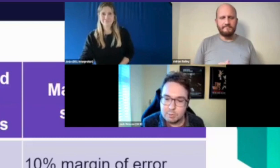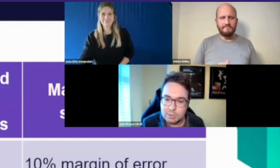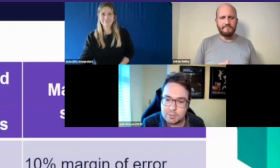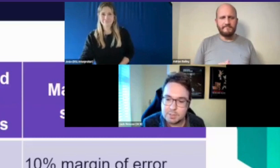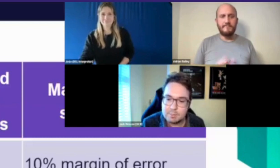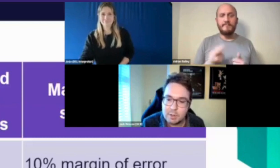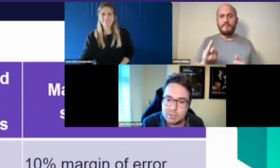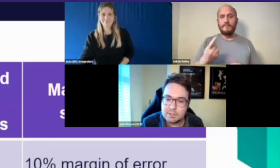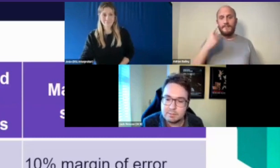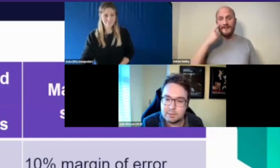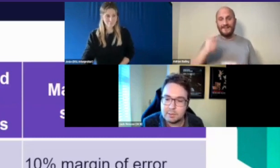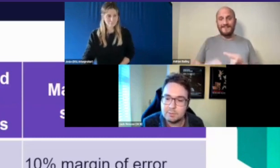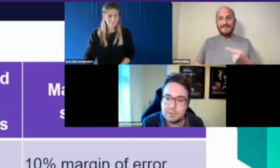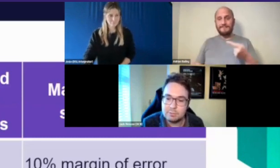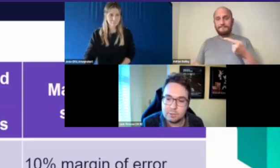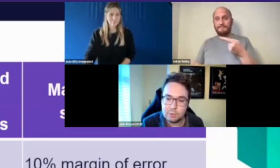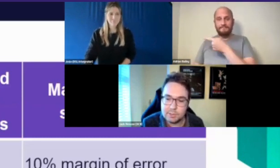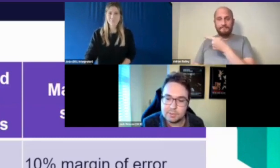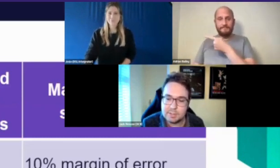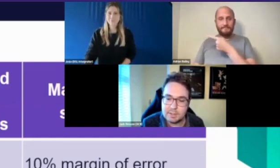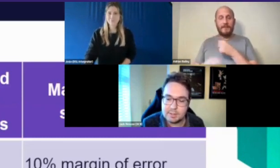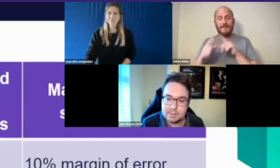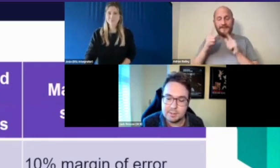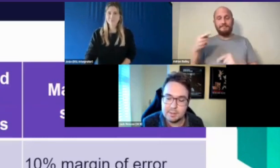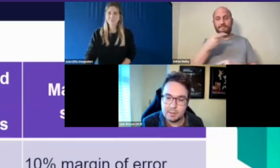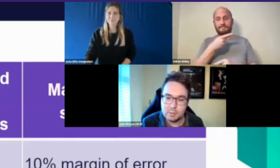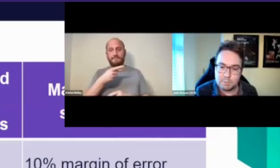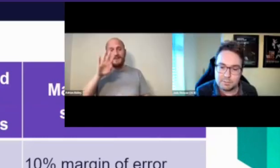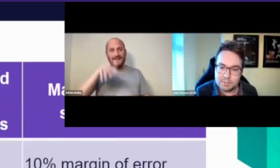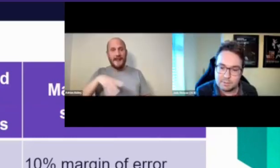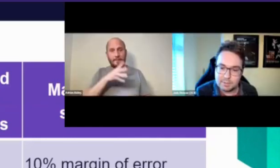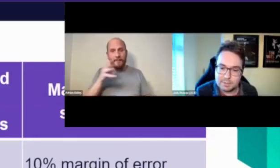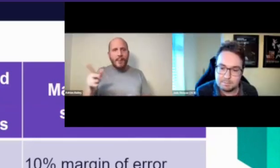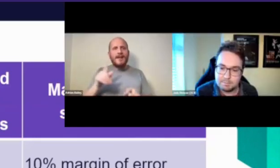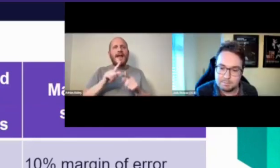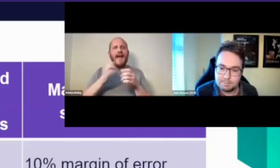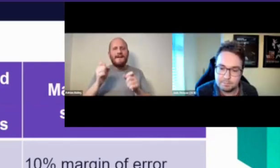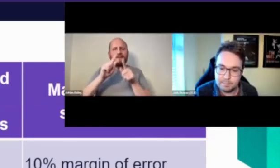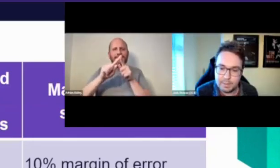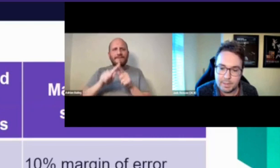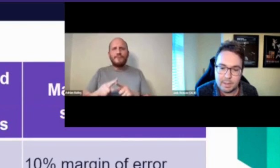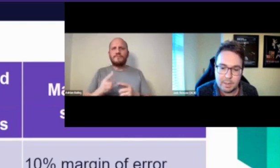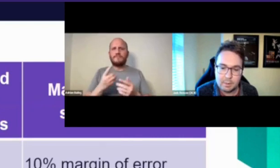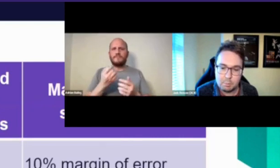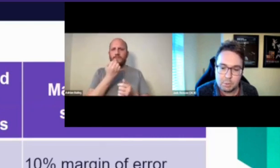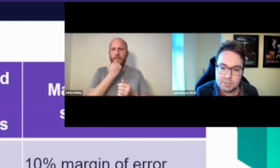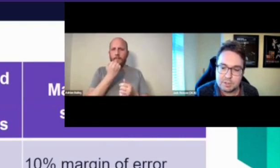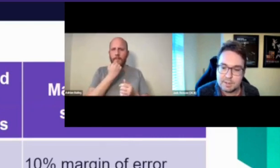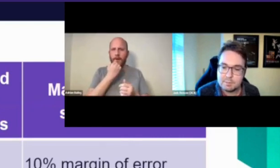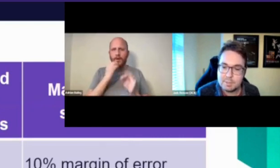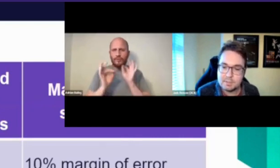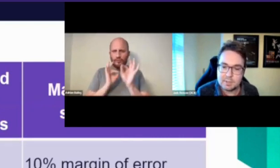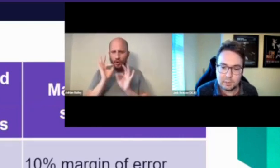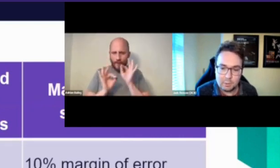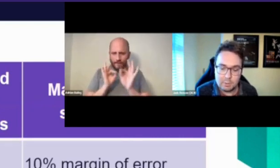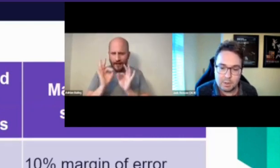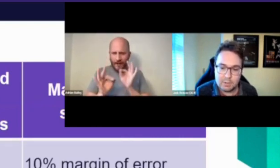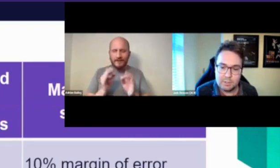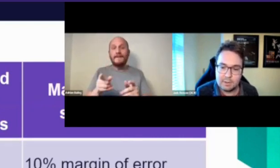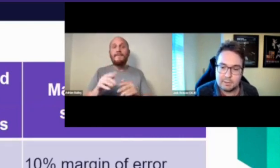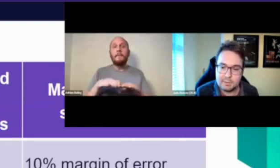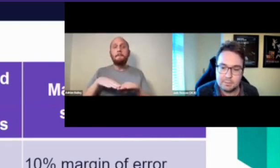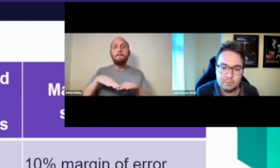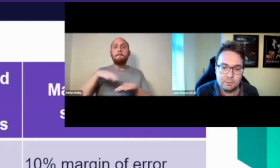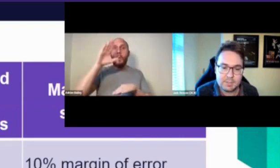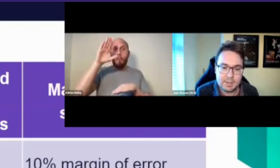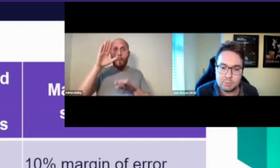The table shows us the margins of error for different audience sizes and numbers of surveys. More surveys means a lower margin